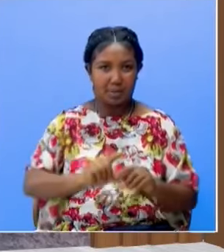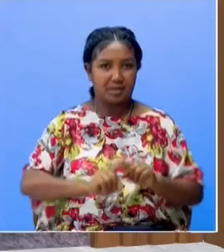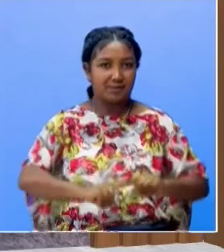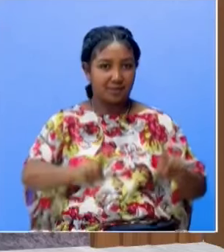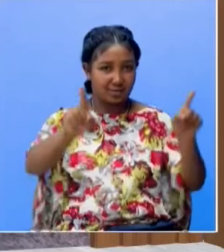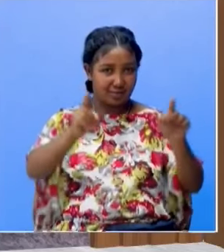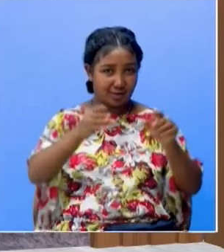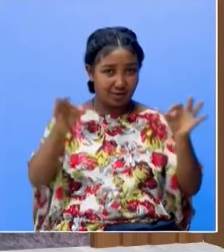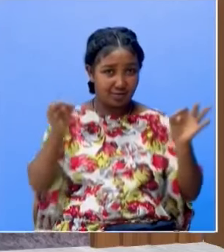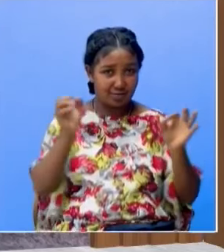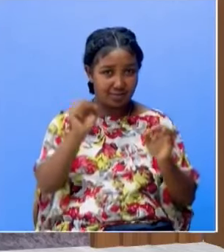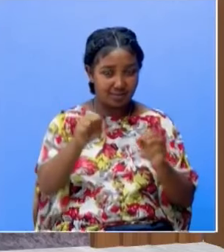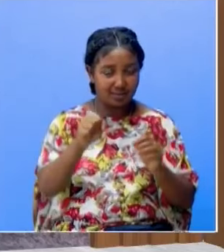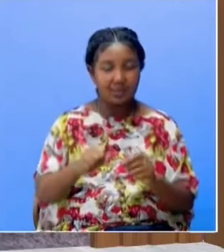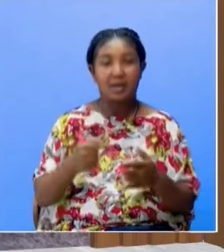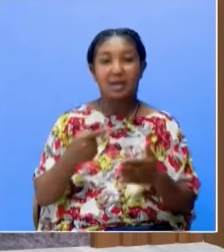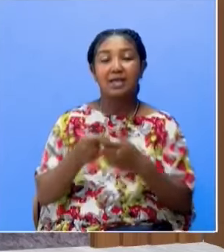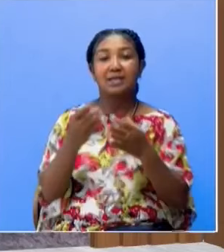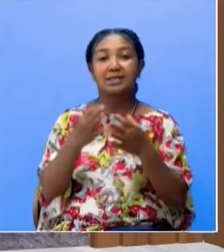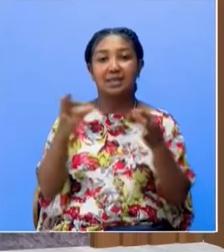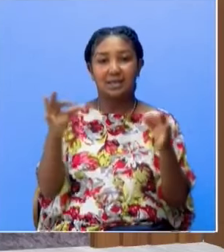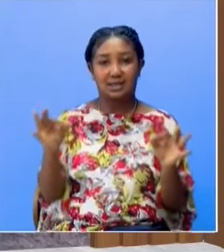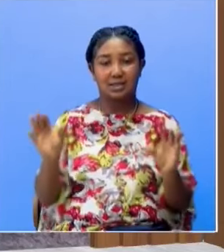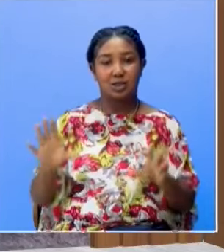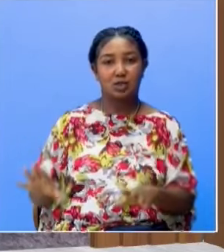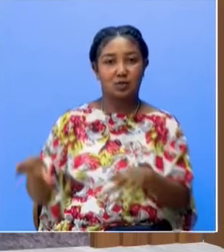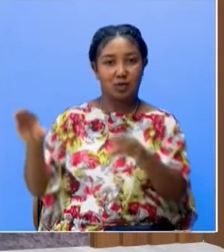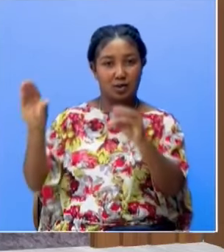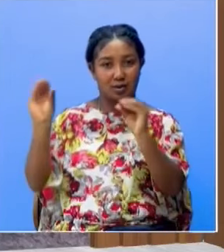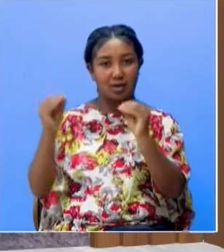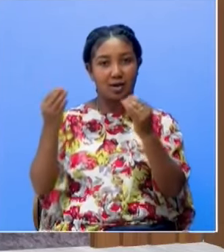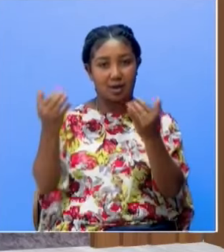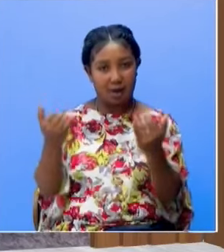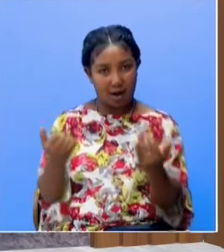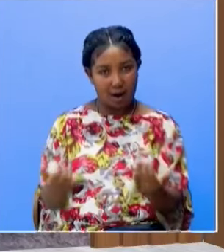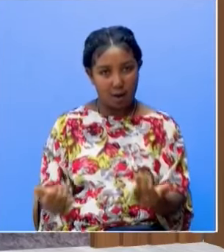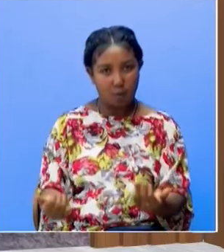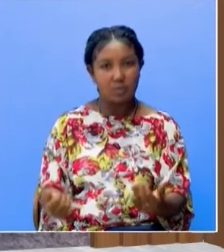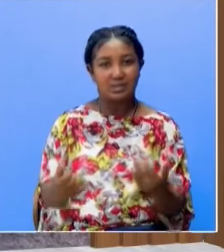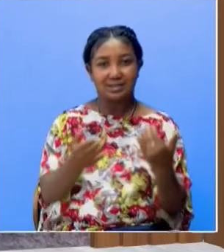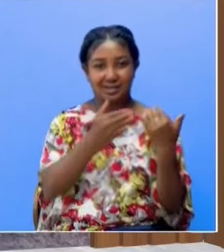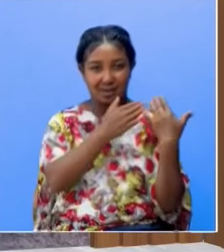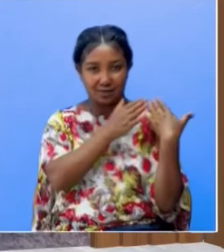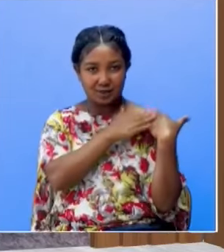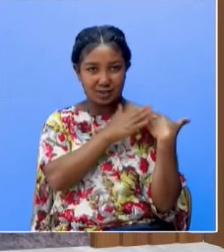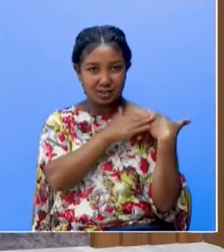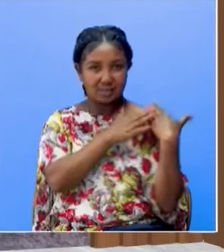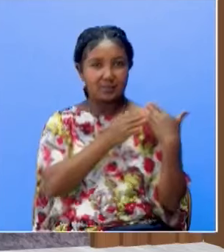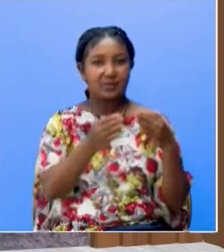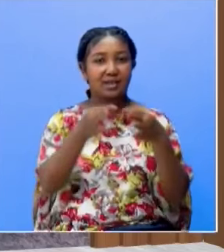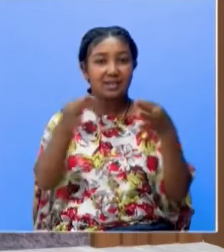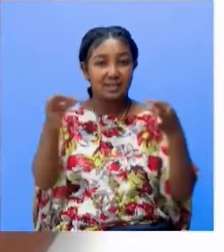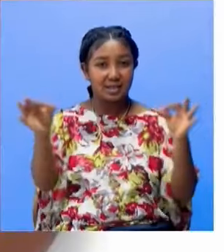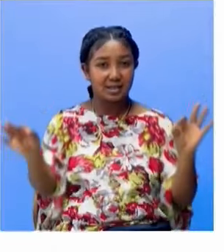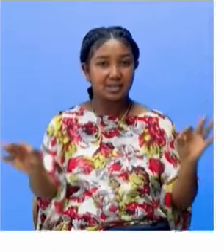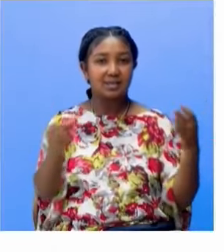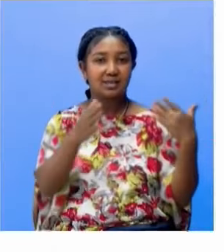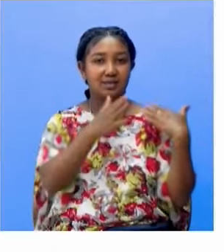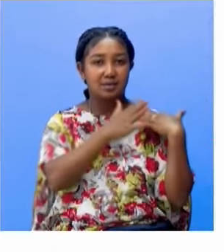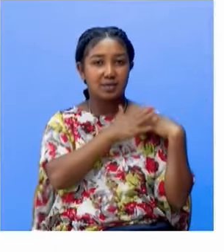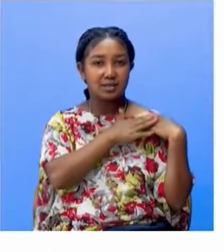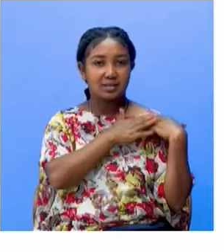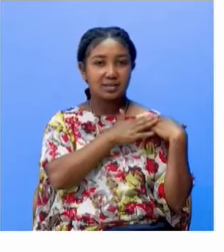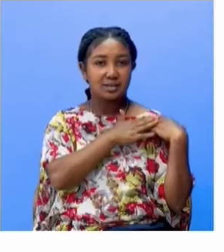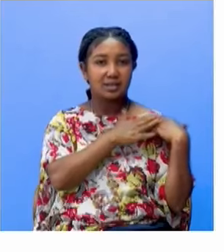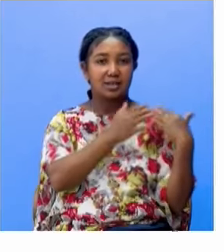right. Here in this sentence, students, now the subject. In the sentence, this here, the